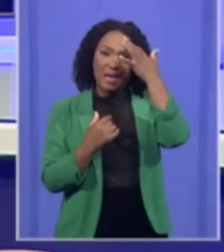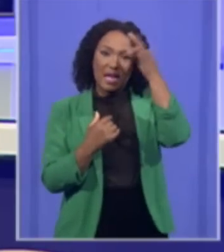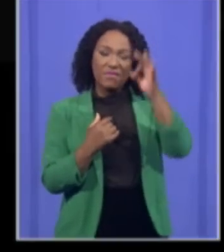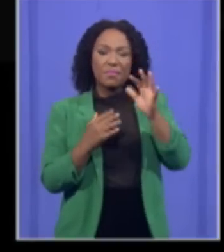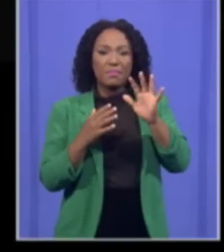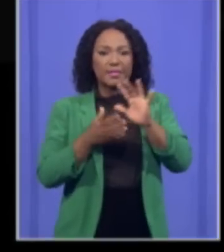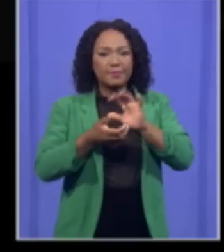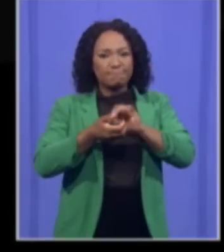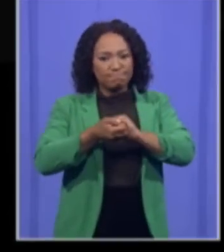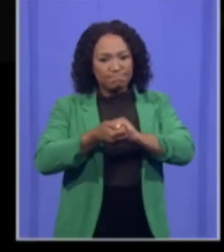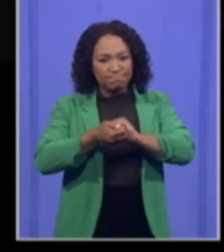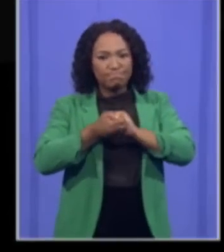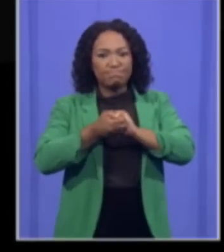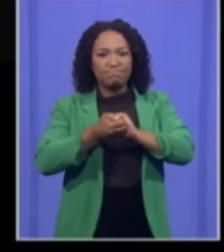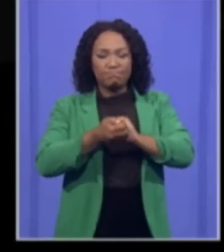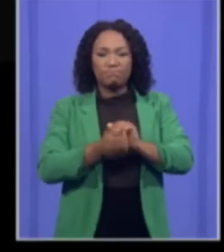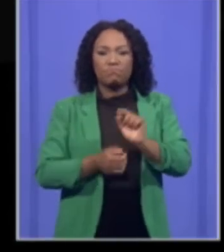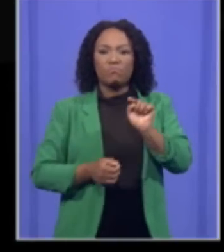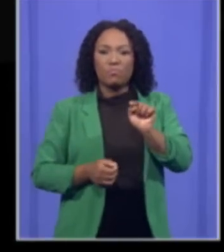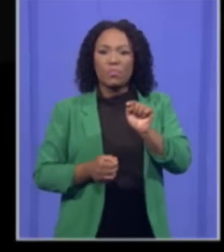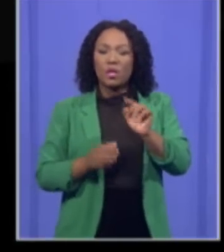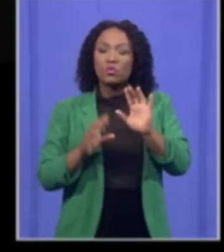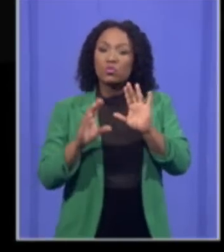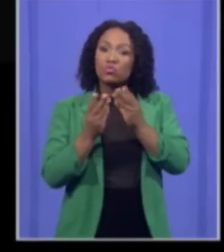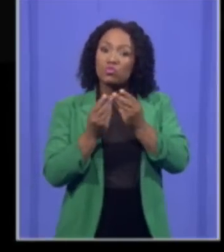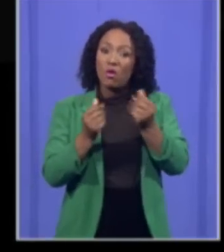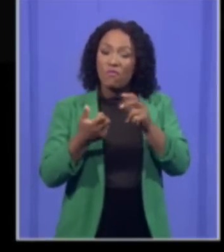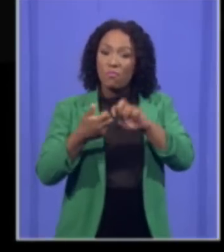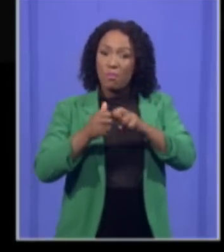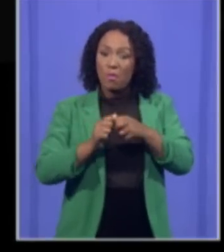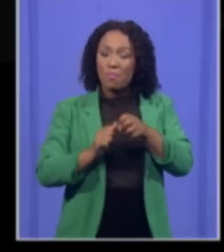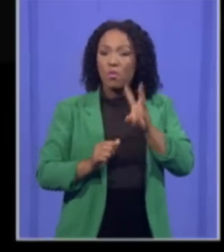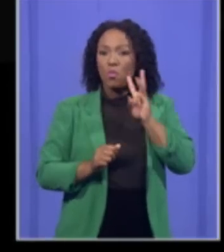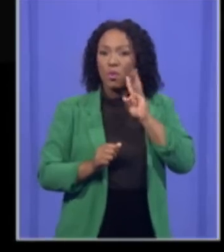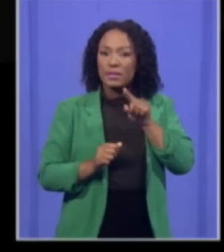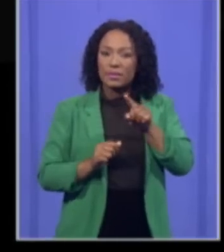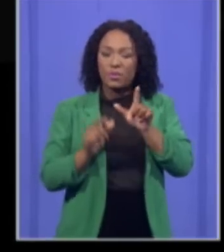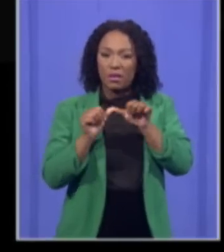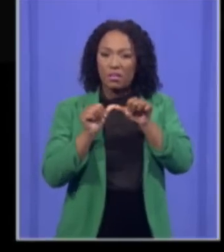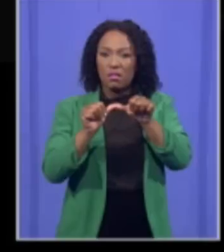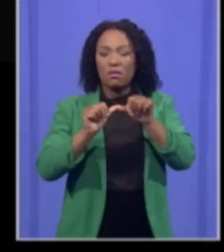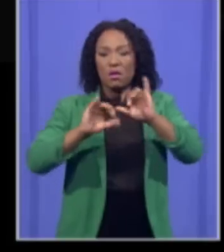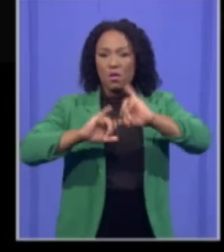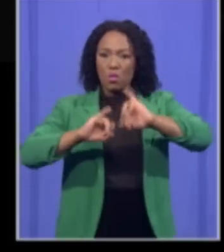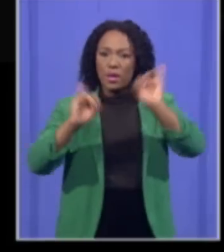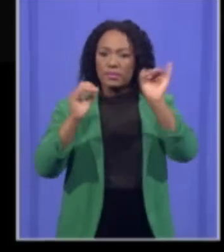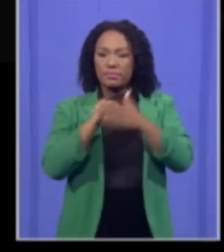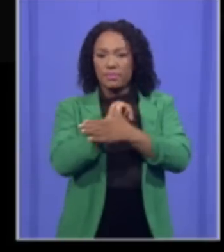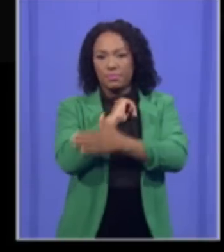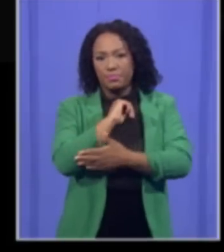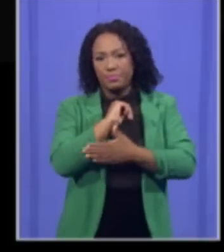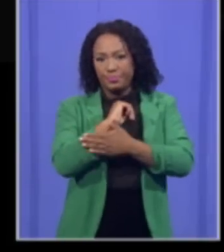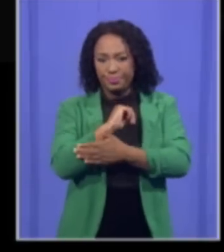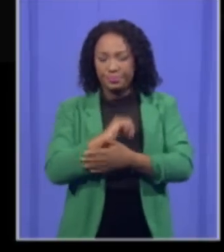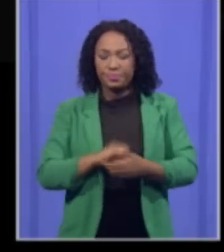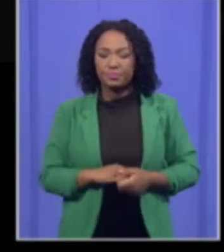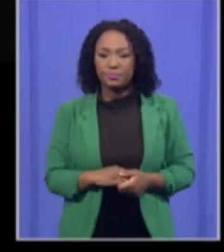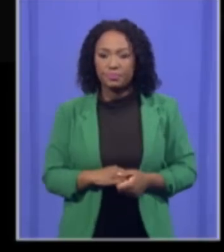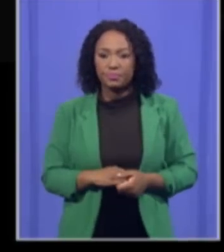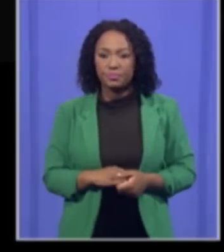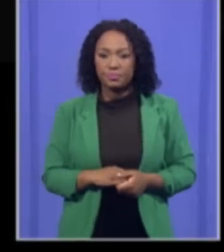mare diatleng go šogana le tlhobaelo ya kabo ya metse yeo e kekelago pele ka nageng.